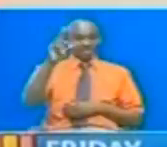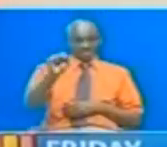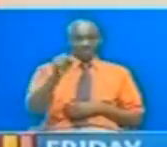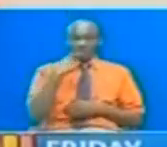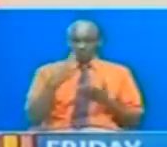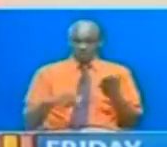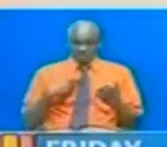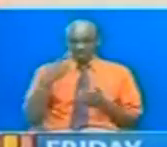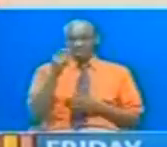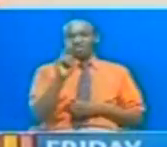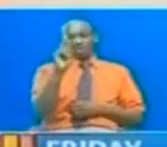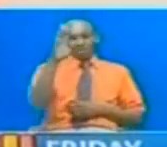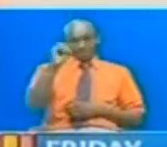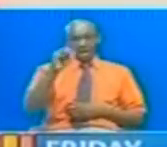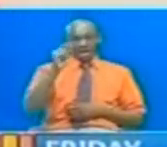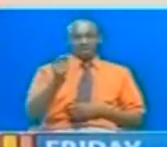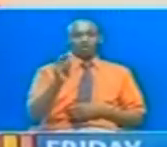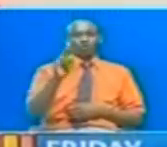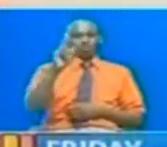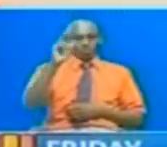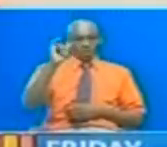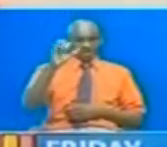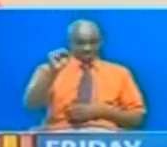We say tumultuous.